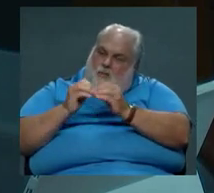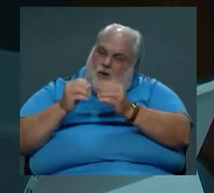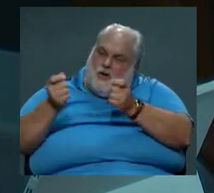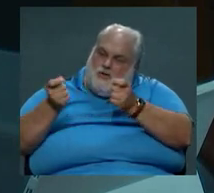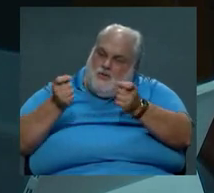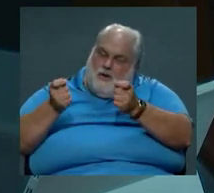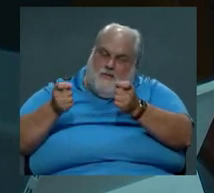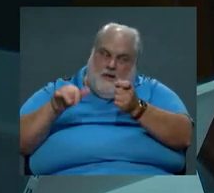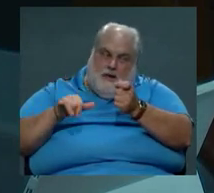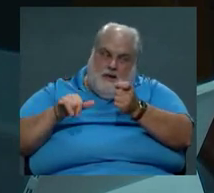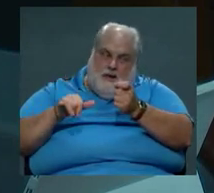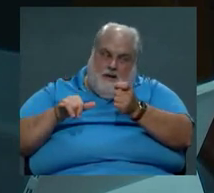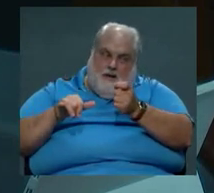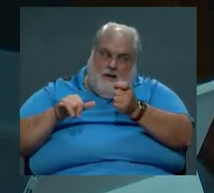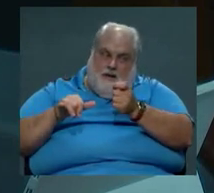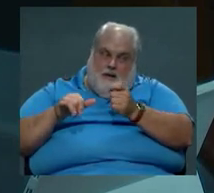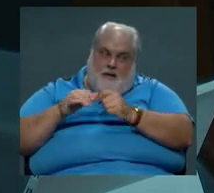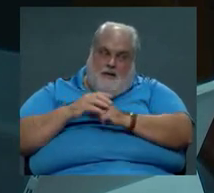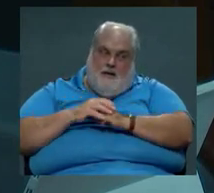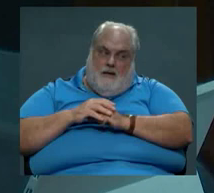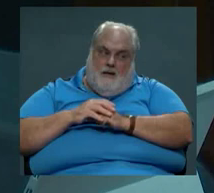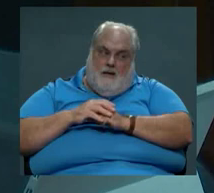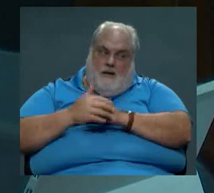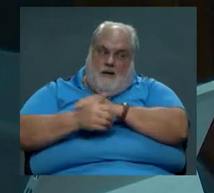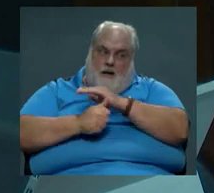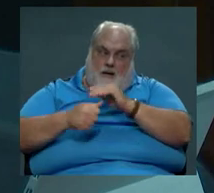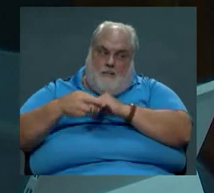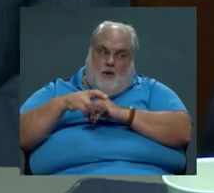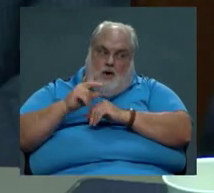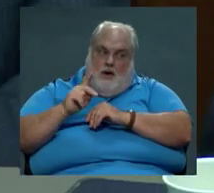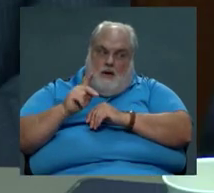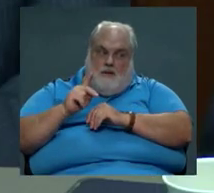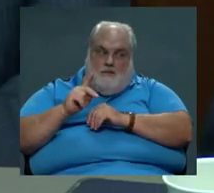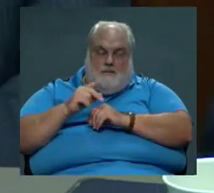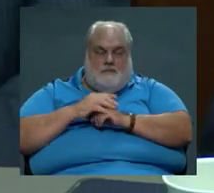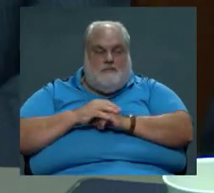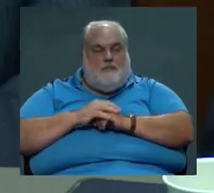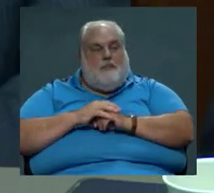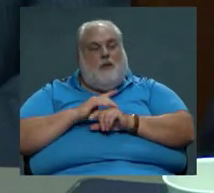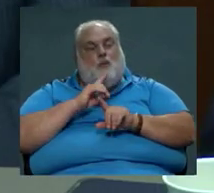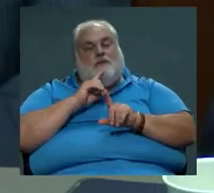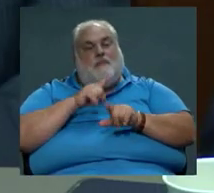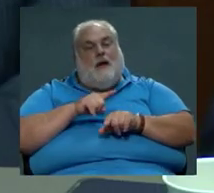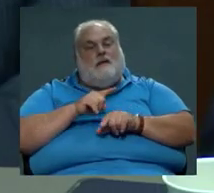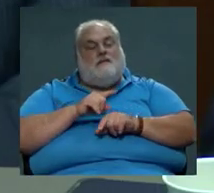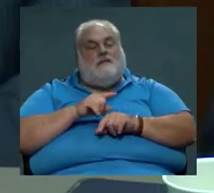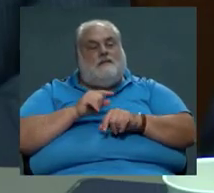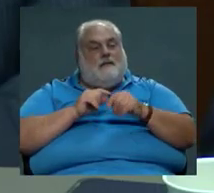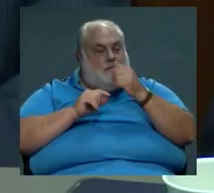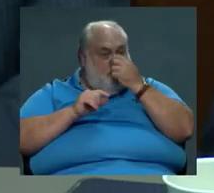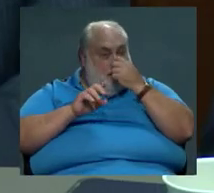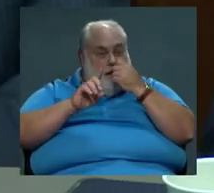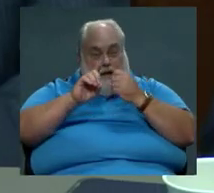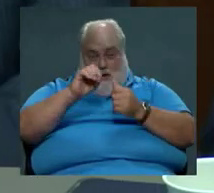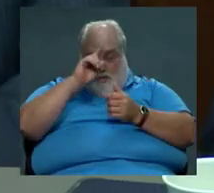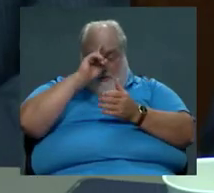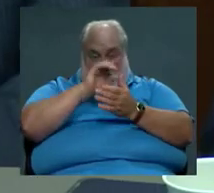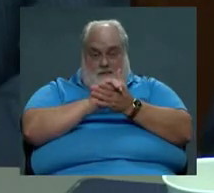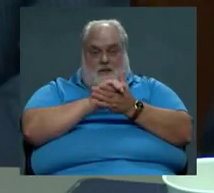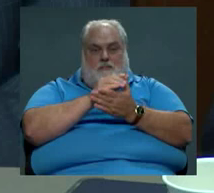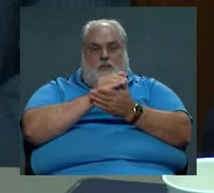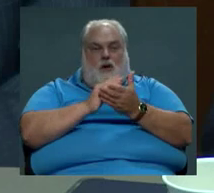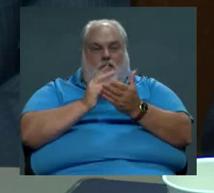it by Mr. Eckhart and Parks and Recreation. And I do believe that as part of this review